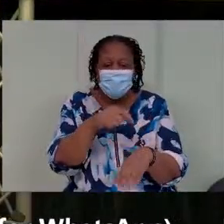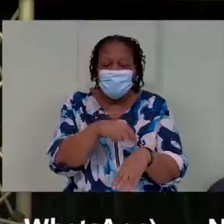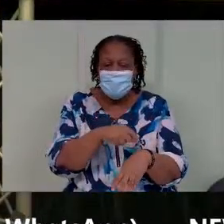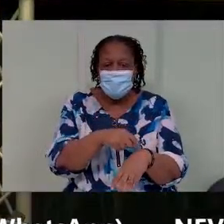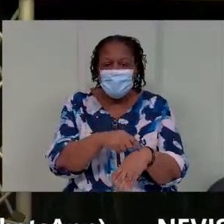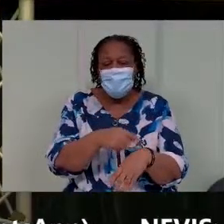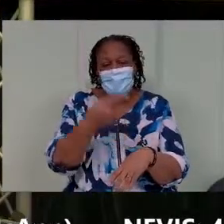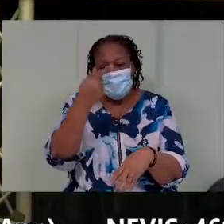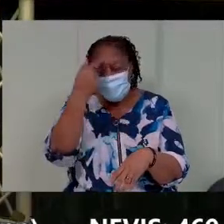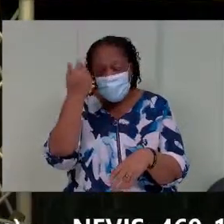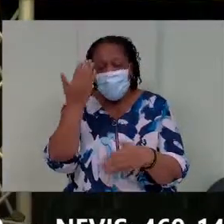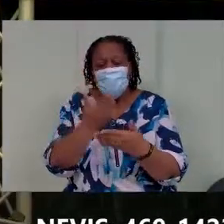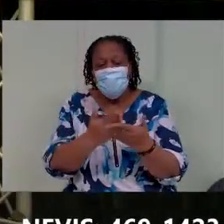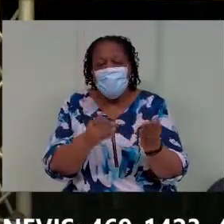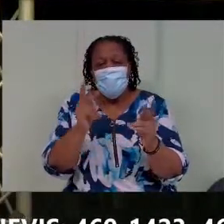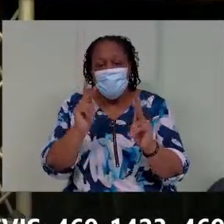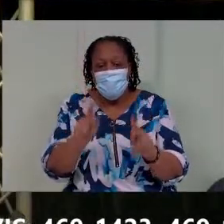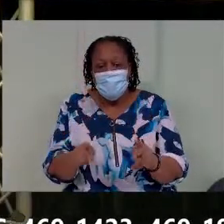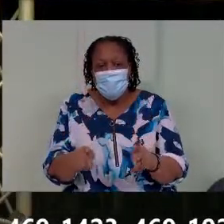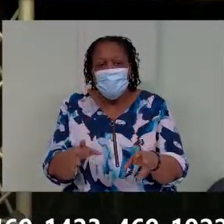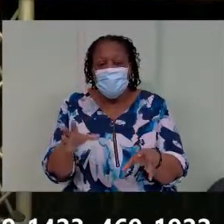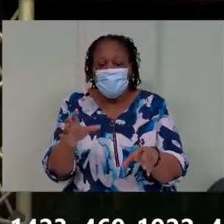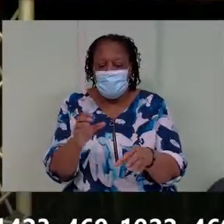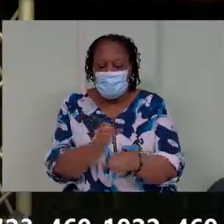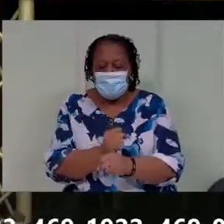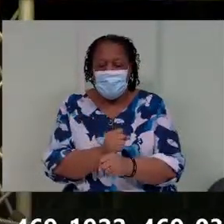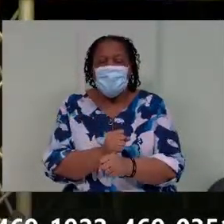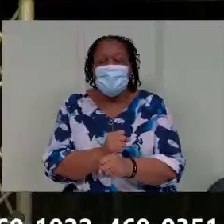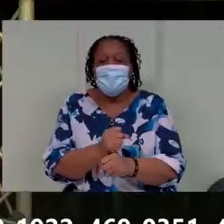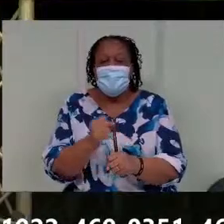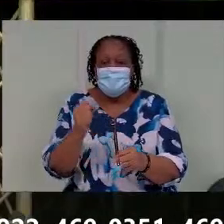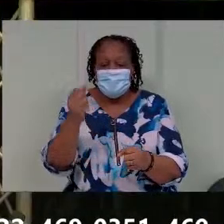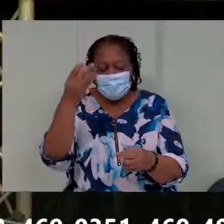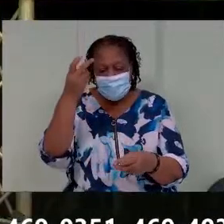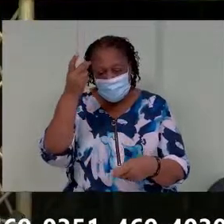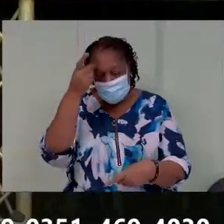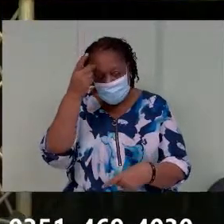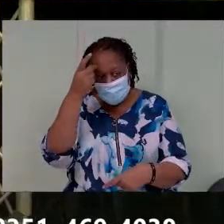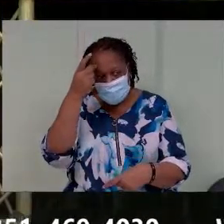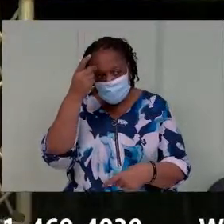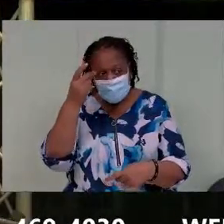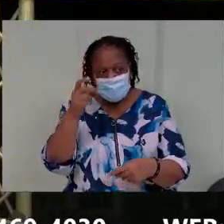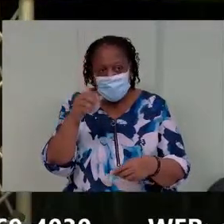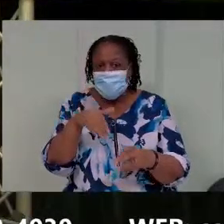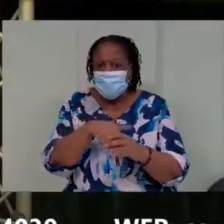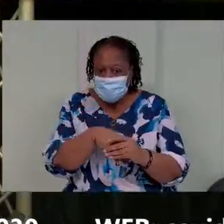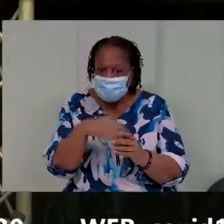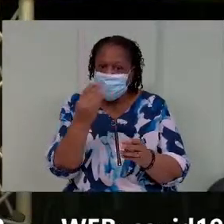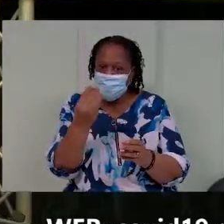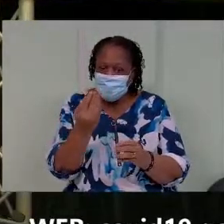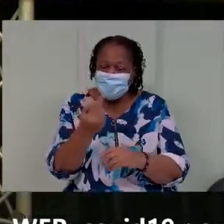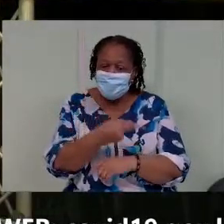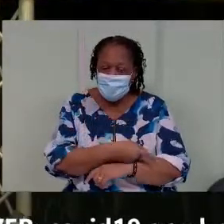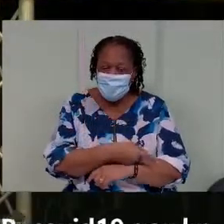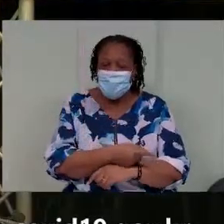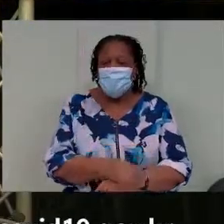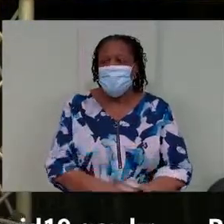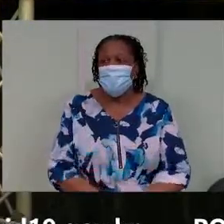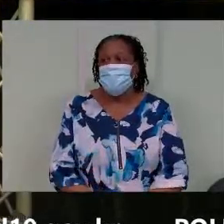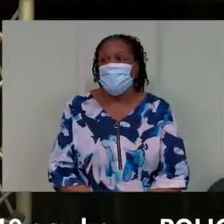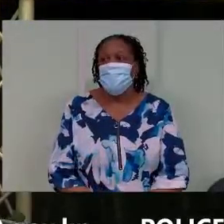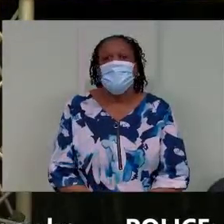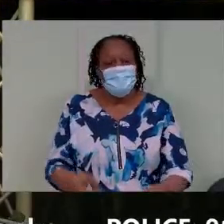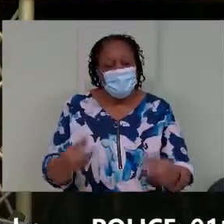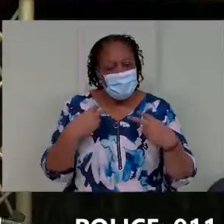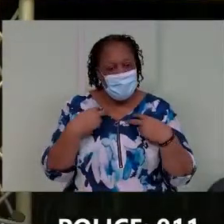so at present, the medical team is reviewing the science and the literature because the